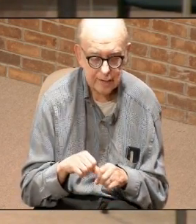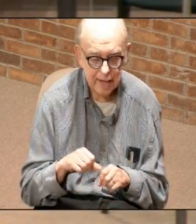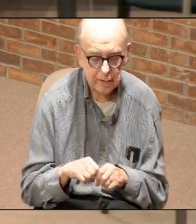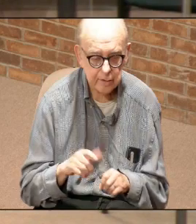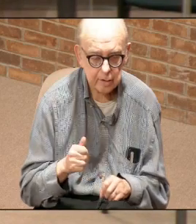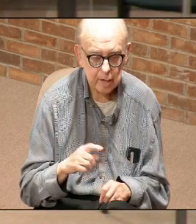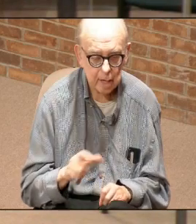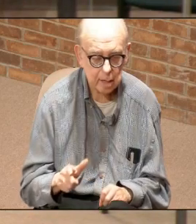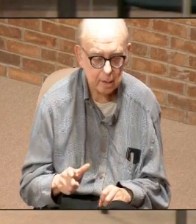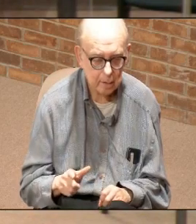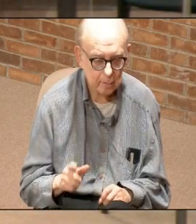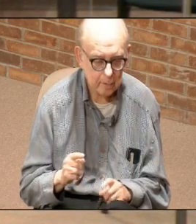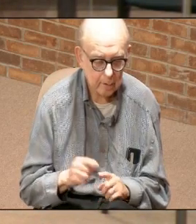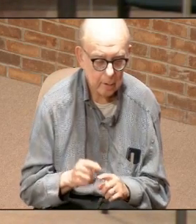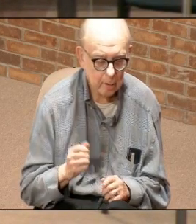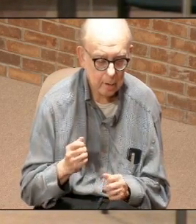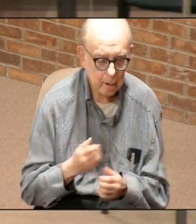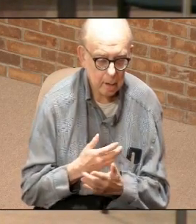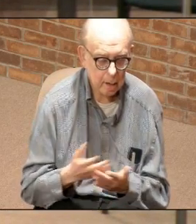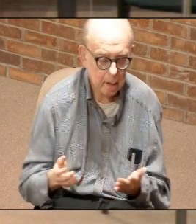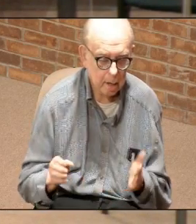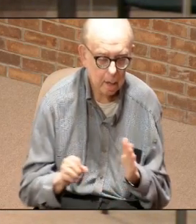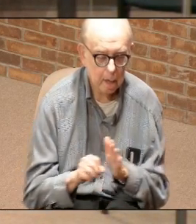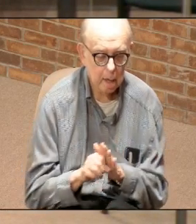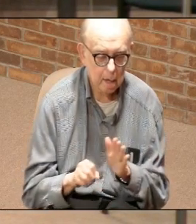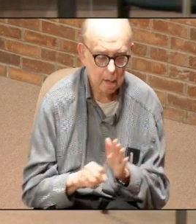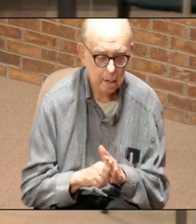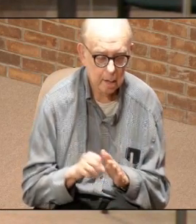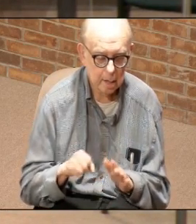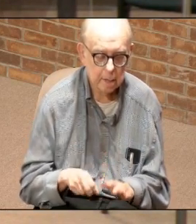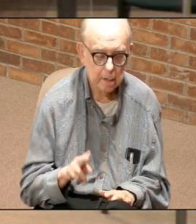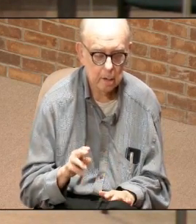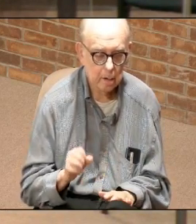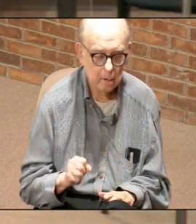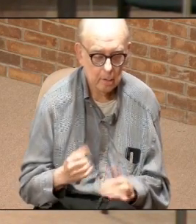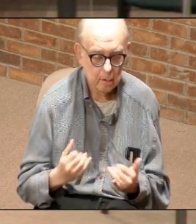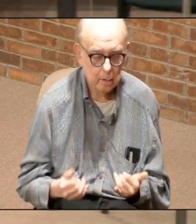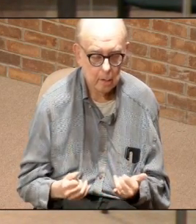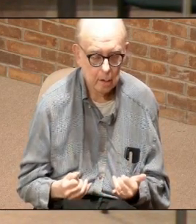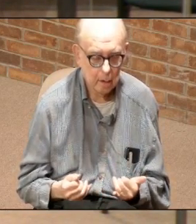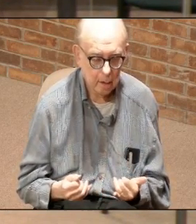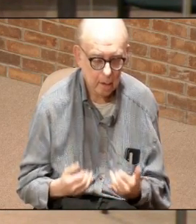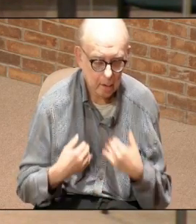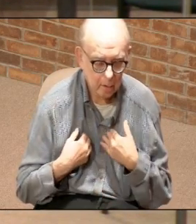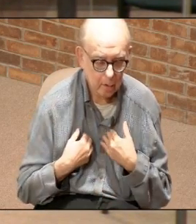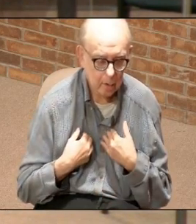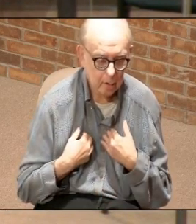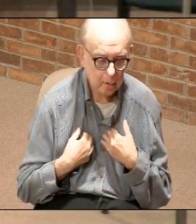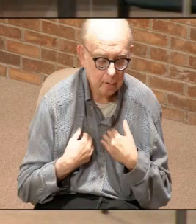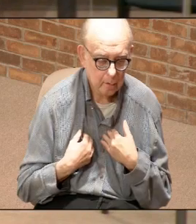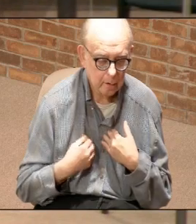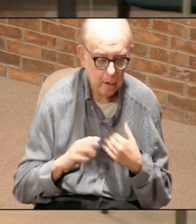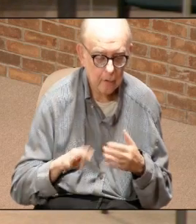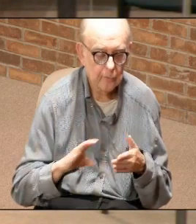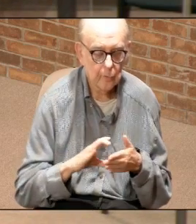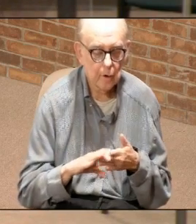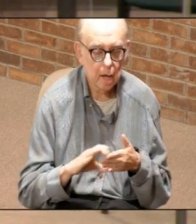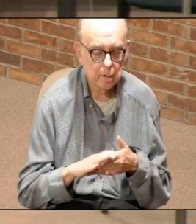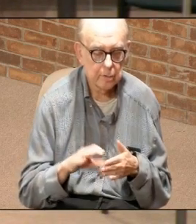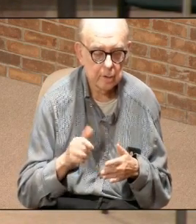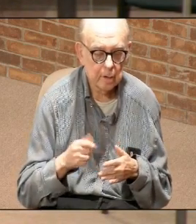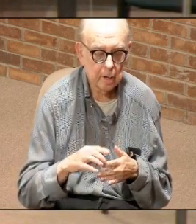gas to every state in the United States now has $4 a